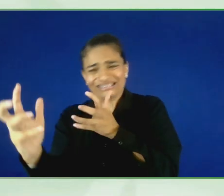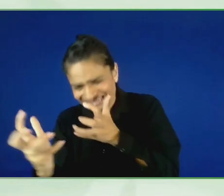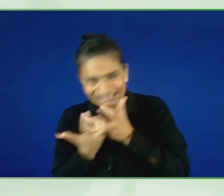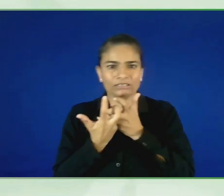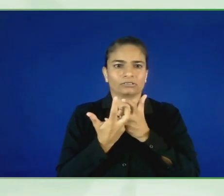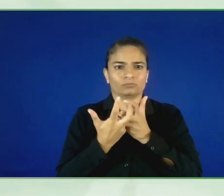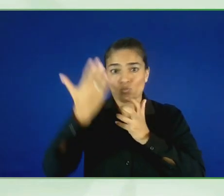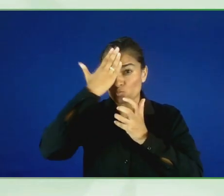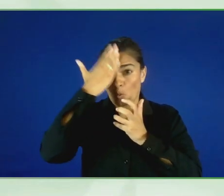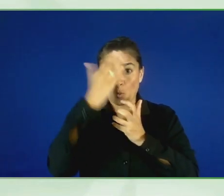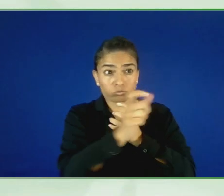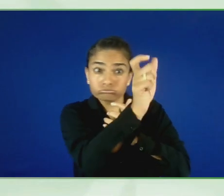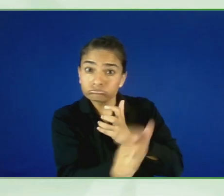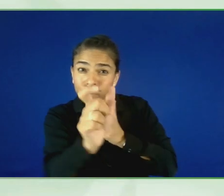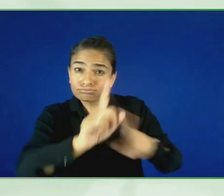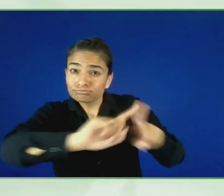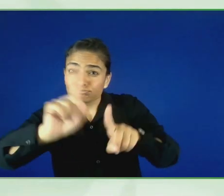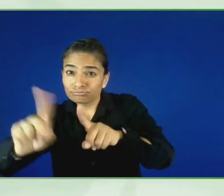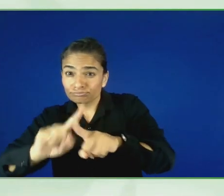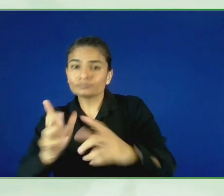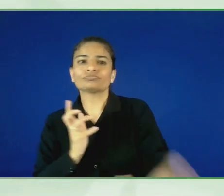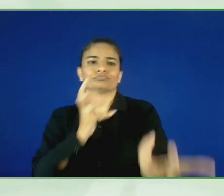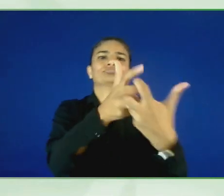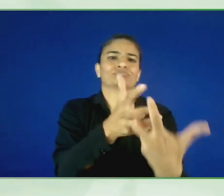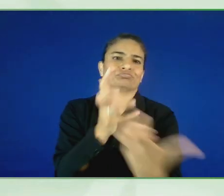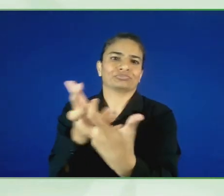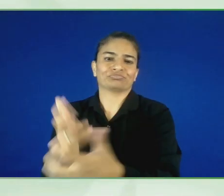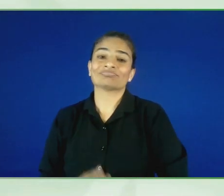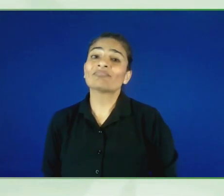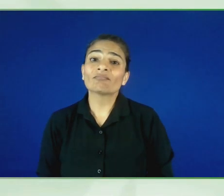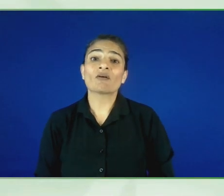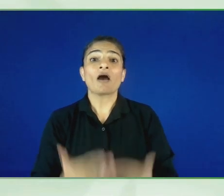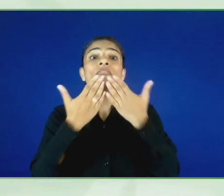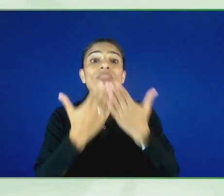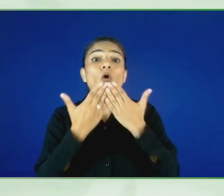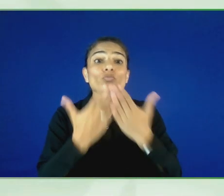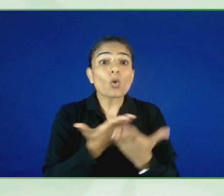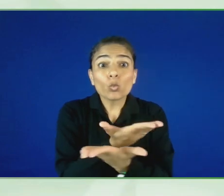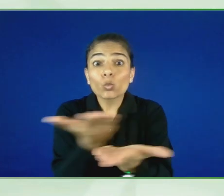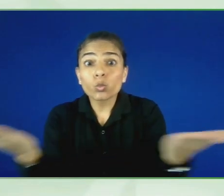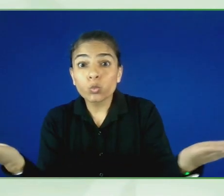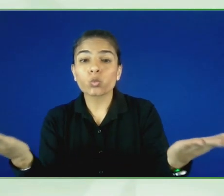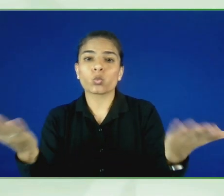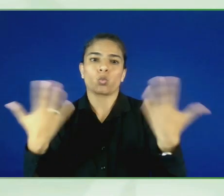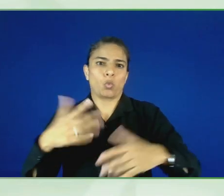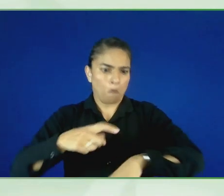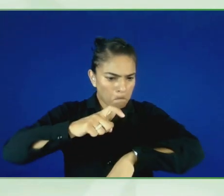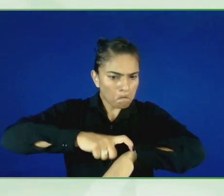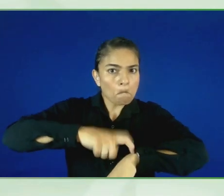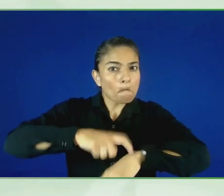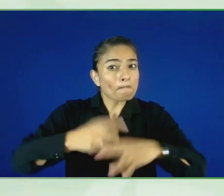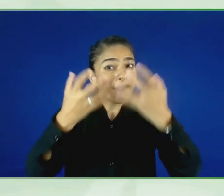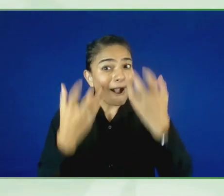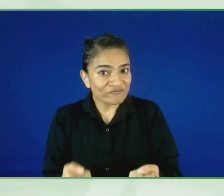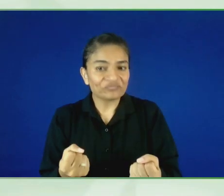Thank you, Neil, and thank you everybody for sharing. So we've got a handful of minutes, which means I get a chance to actually rehash what they've just